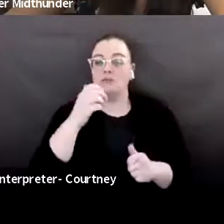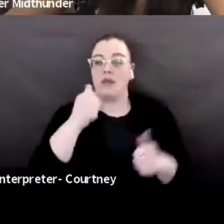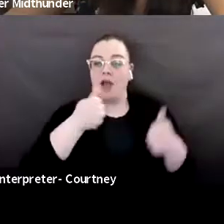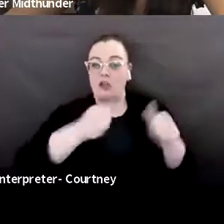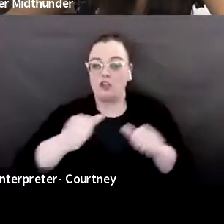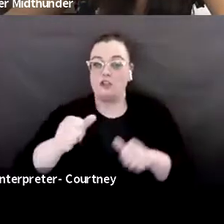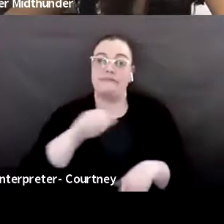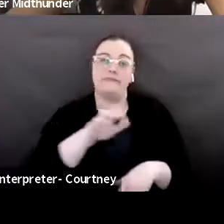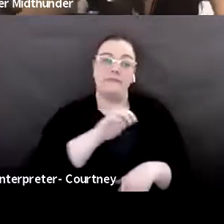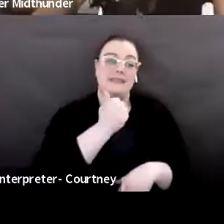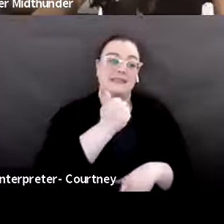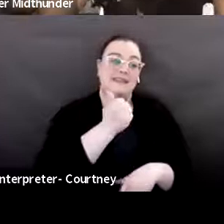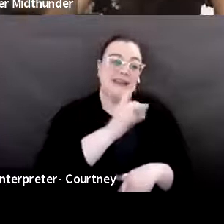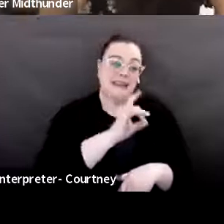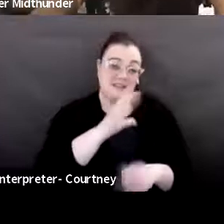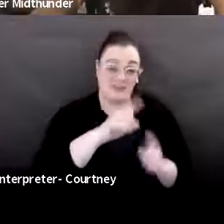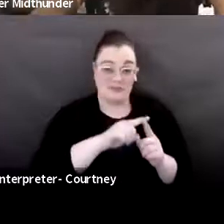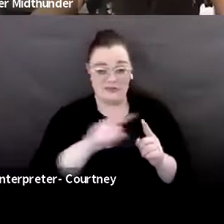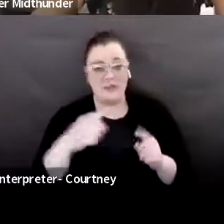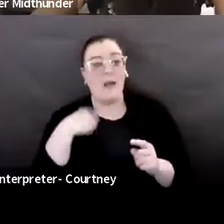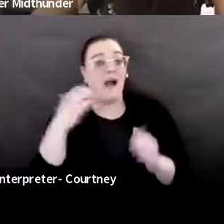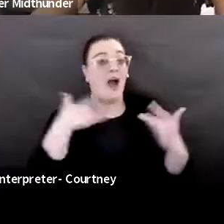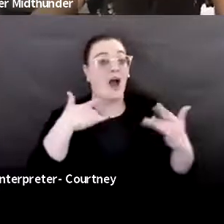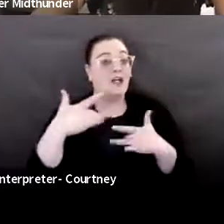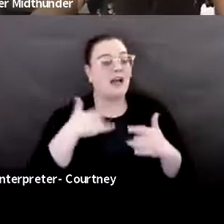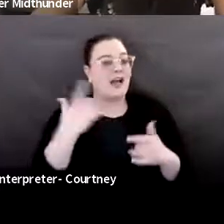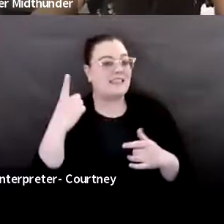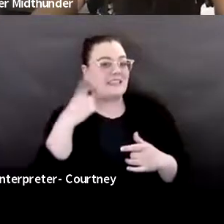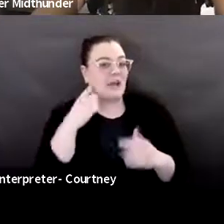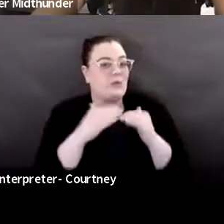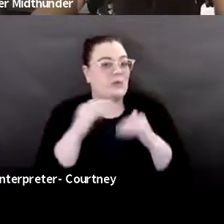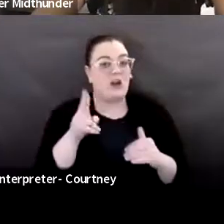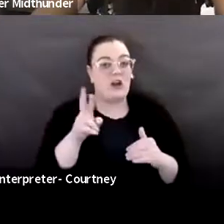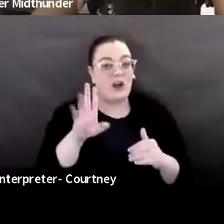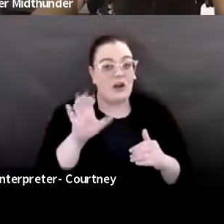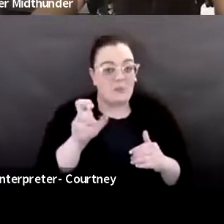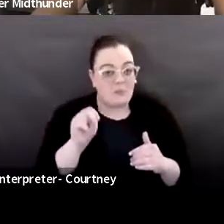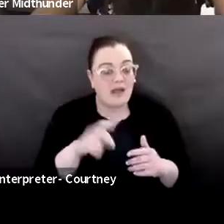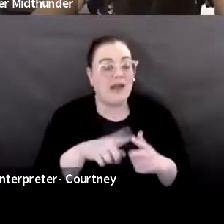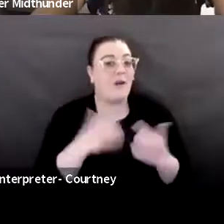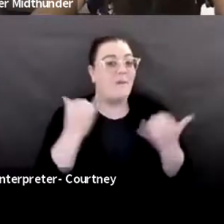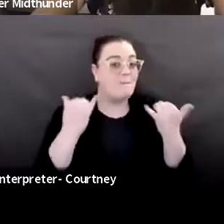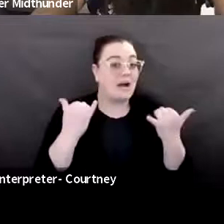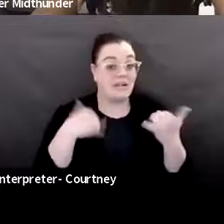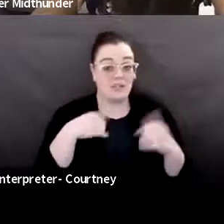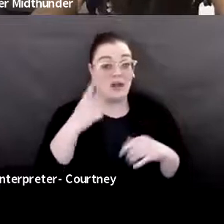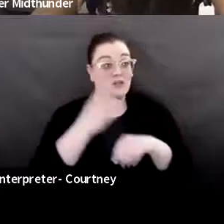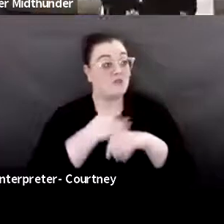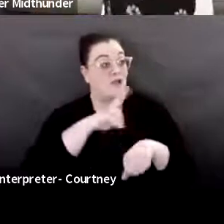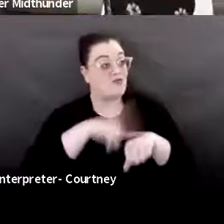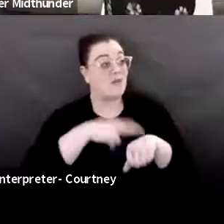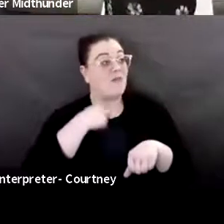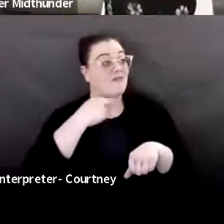1800s. My concern is that I sound too modern and urban. Should I use my normal voice expecting to get vocal coaching if cast, or